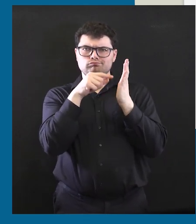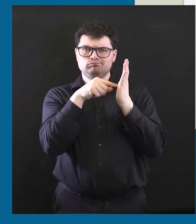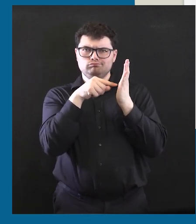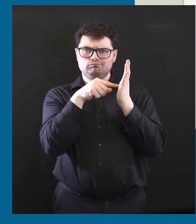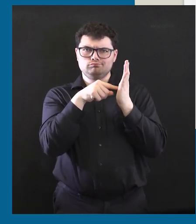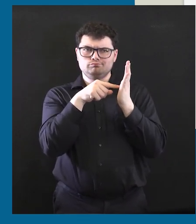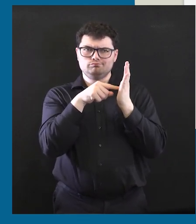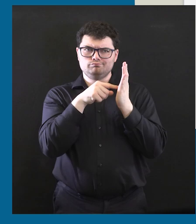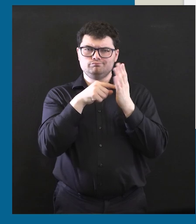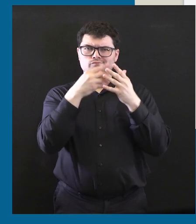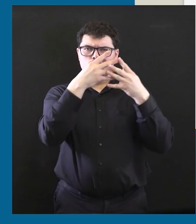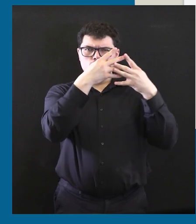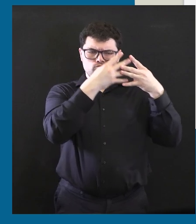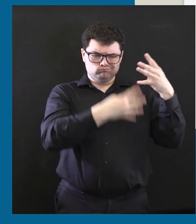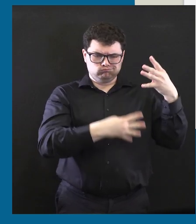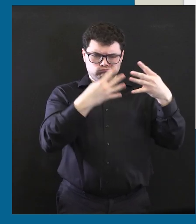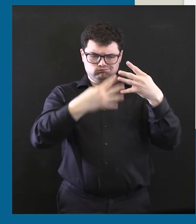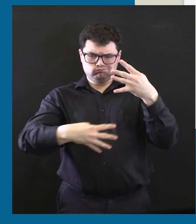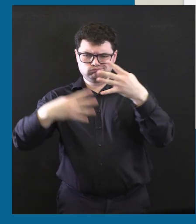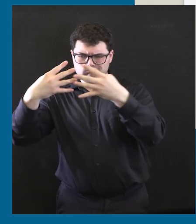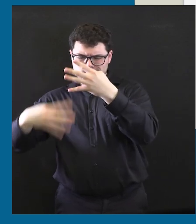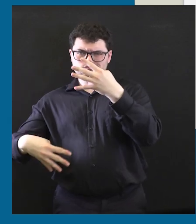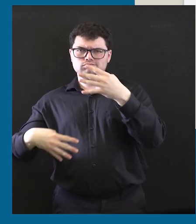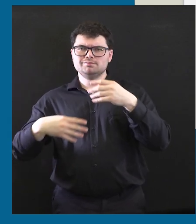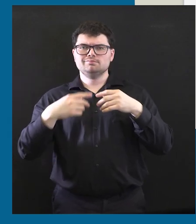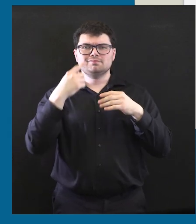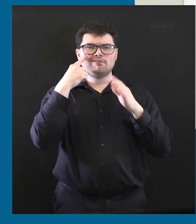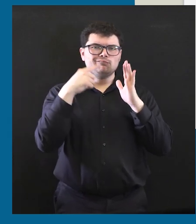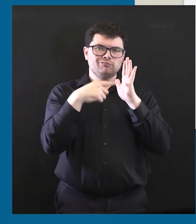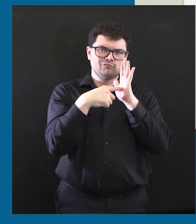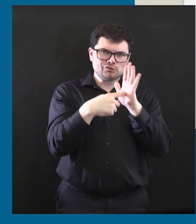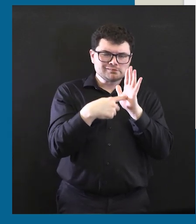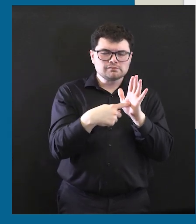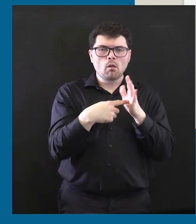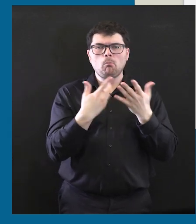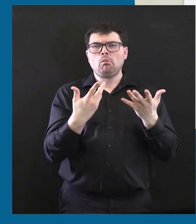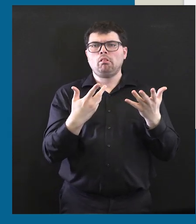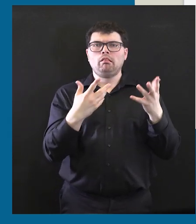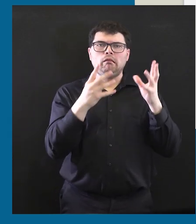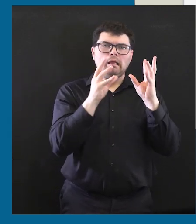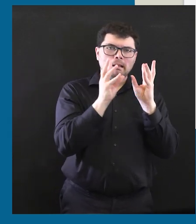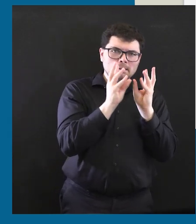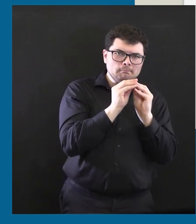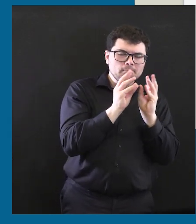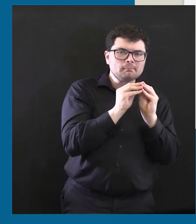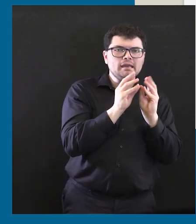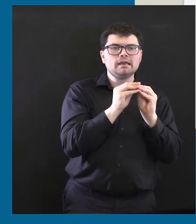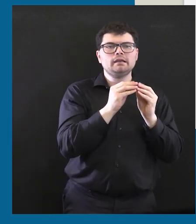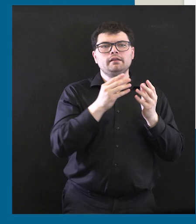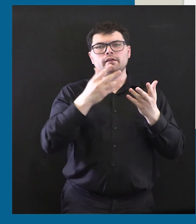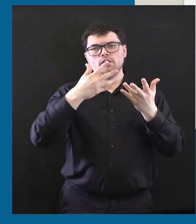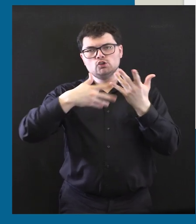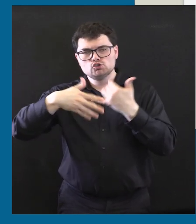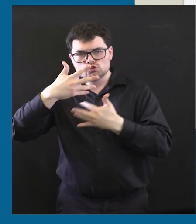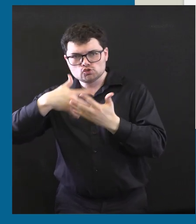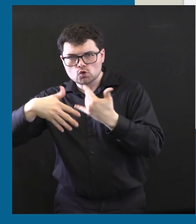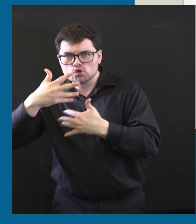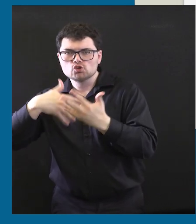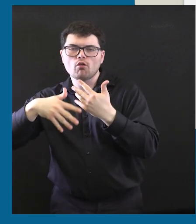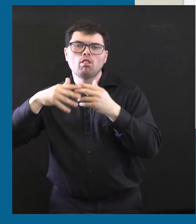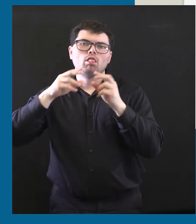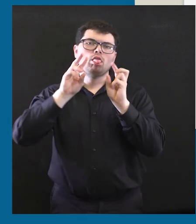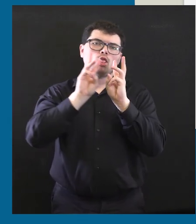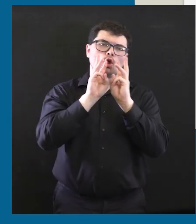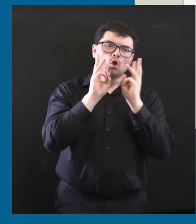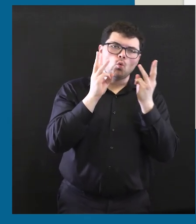There's a section here that has a list of different categories for you to select from. So, for example, a meeting